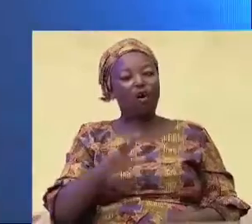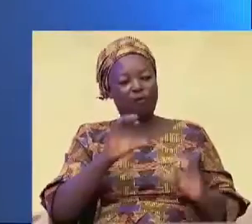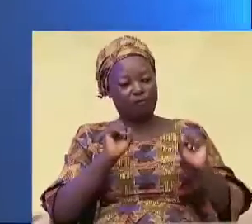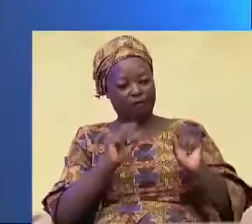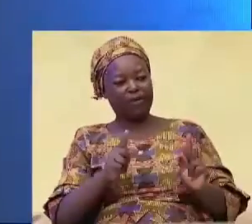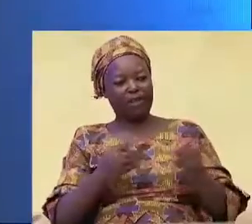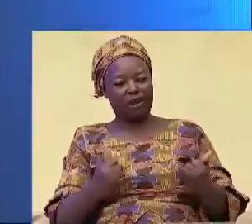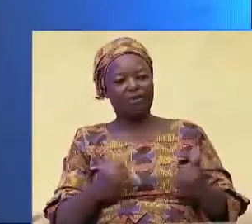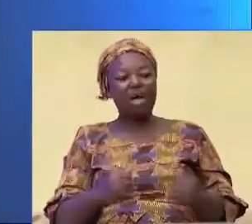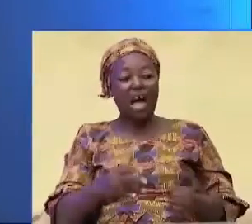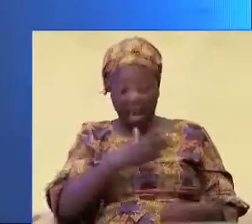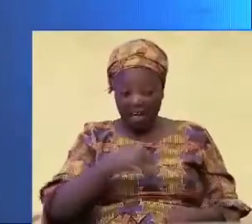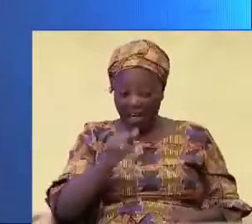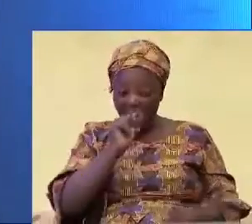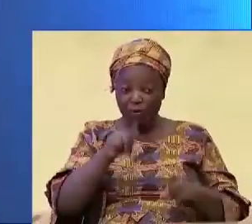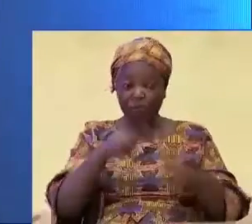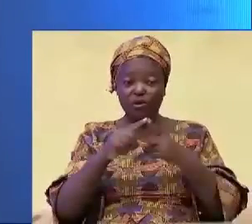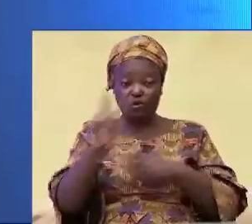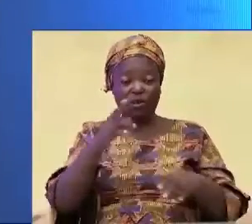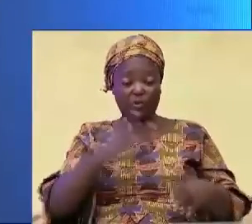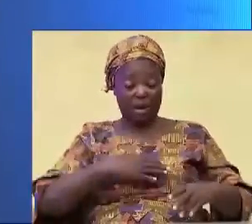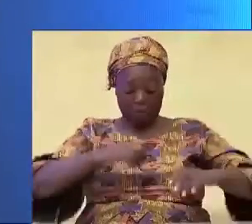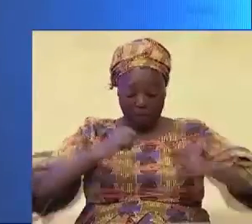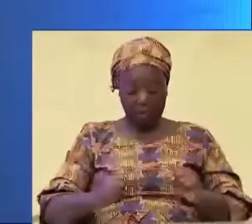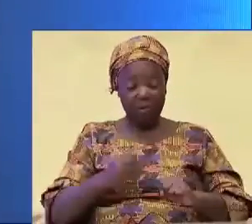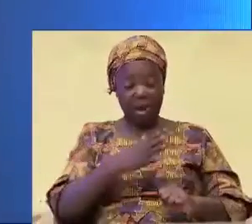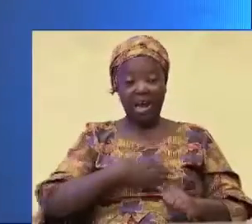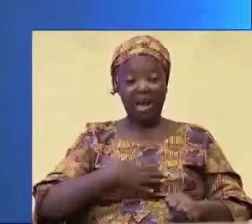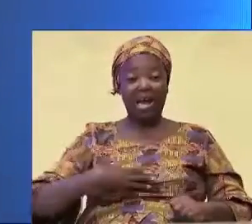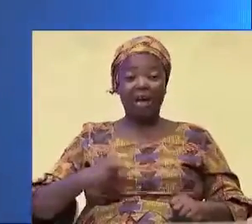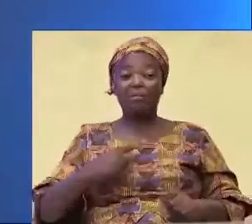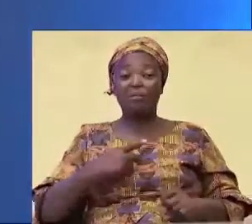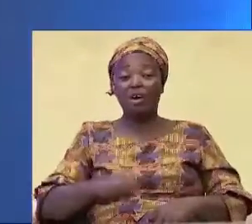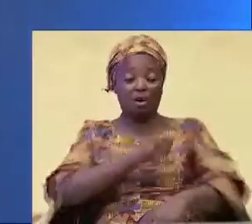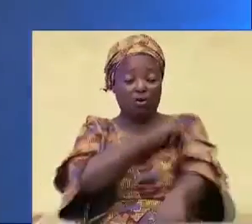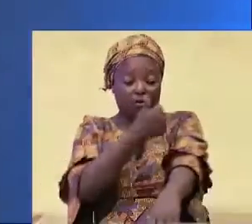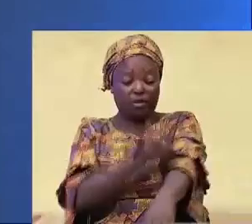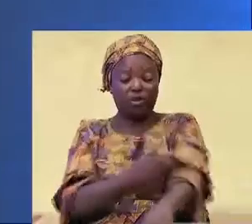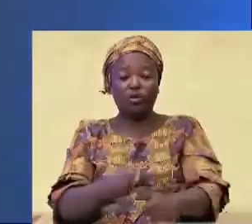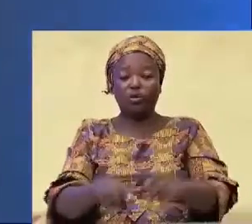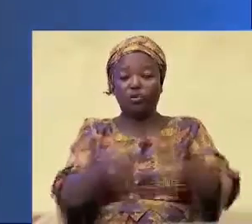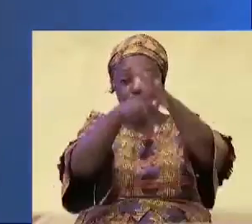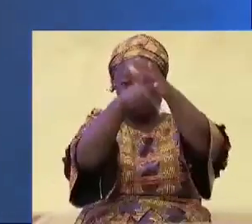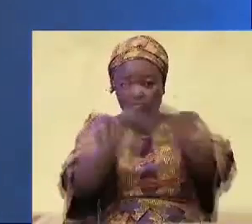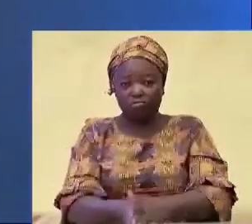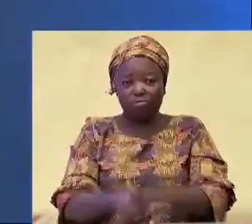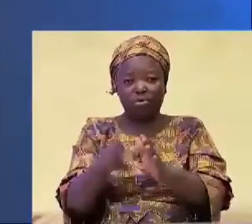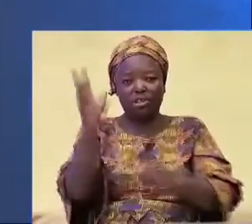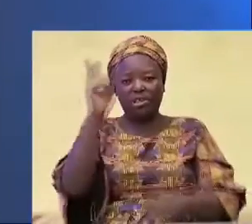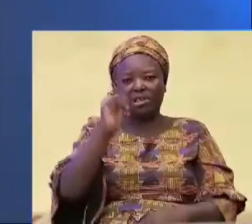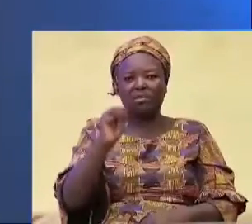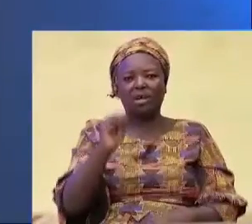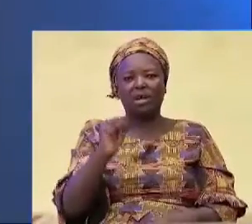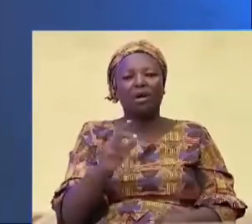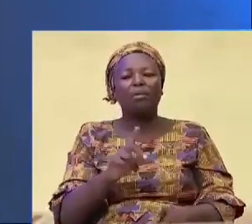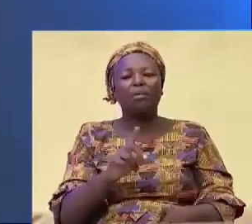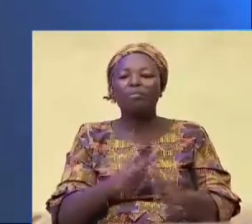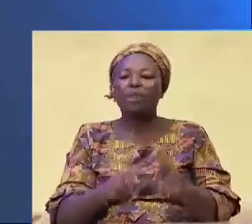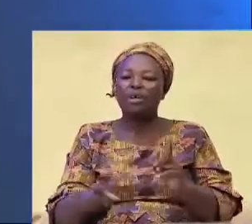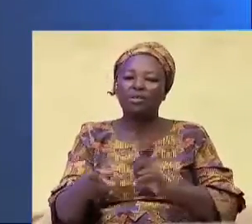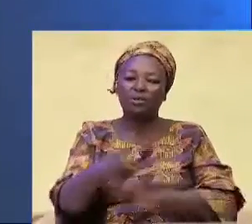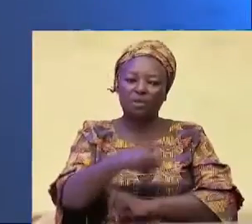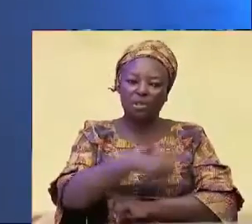my health and my power and my ability to subdue him and to suppress him.